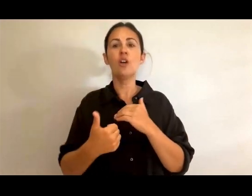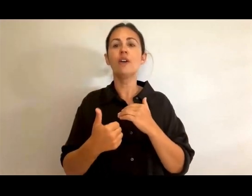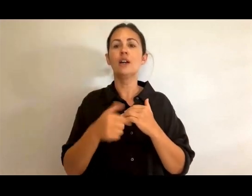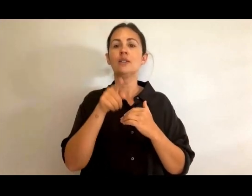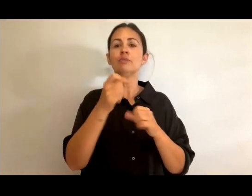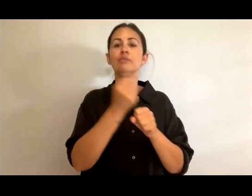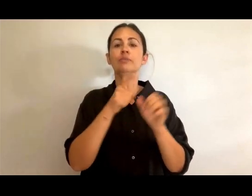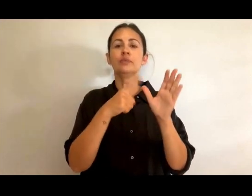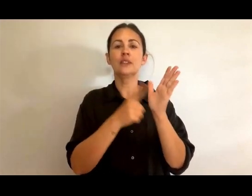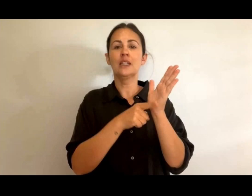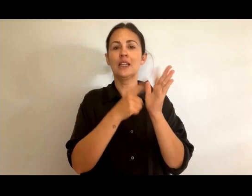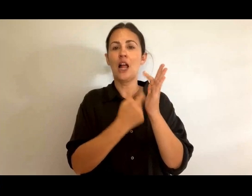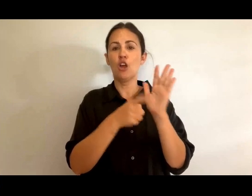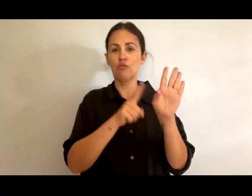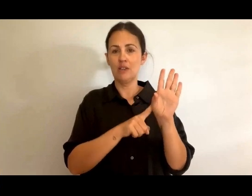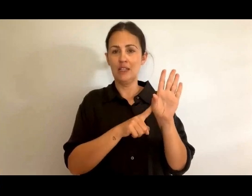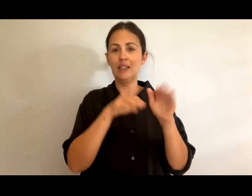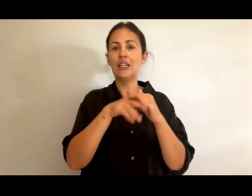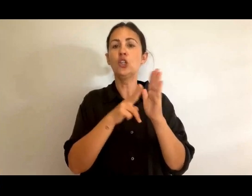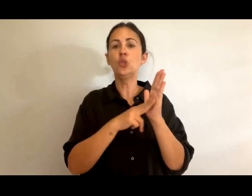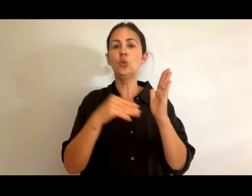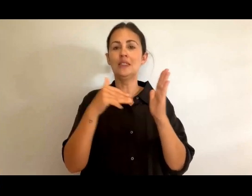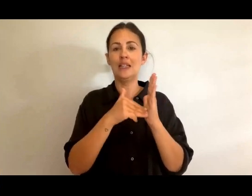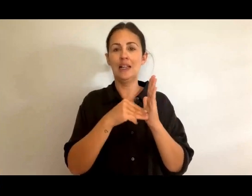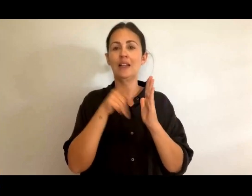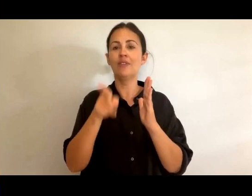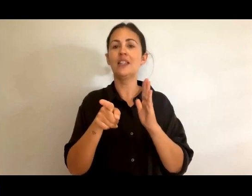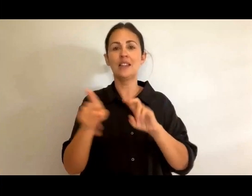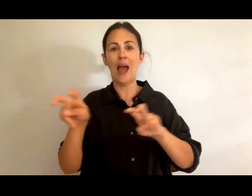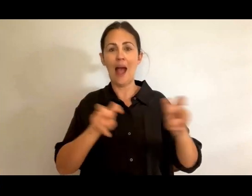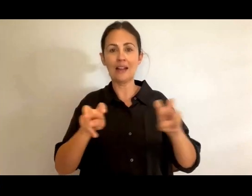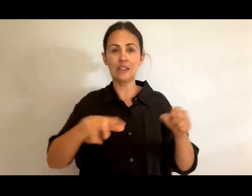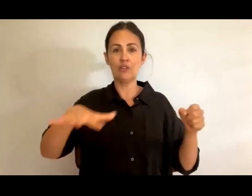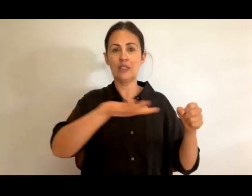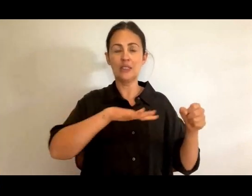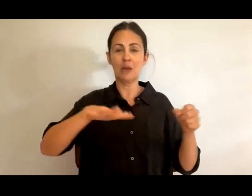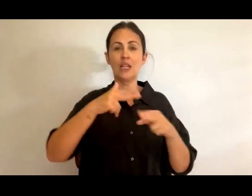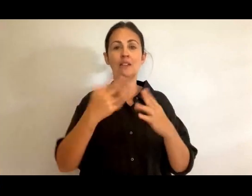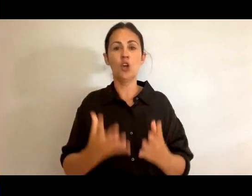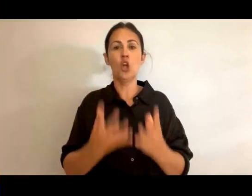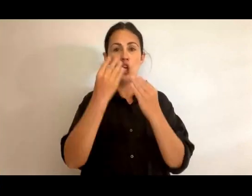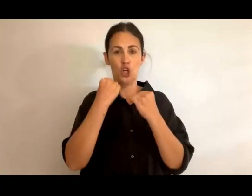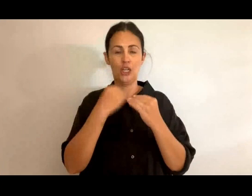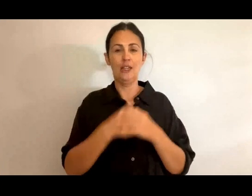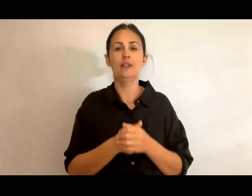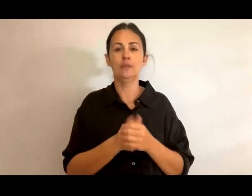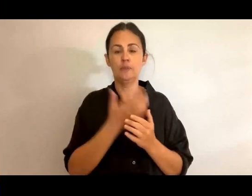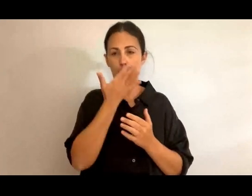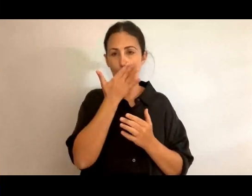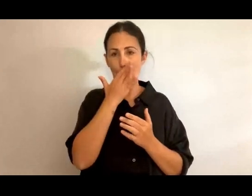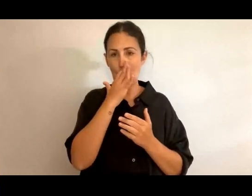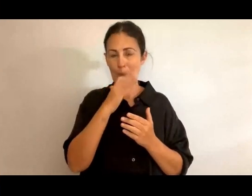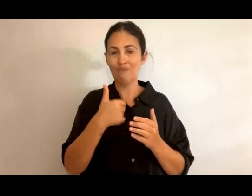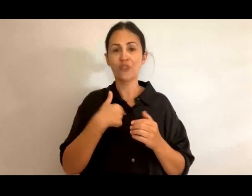as an active space for learning at WinTech's on-campus gallery, Ramp Gallery. I'm currently undertaking a